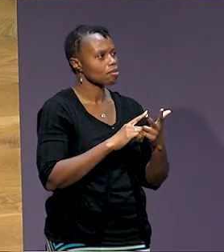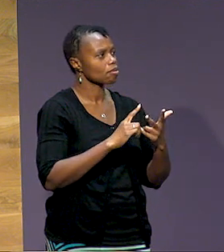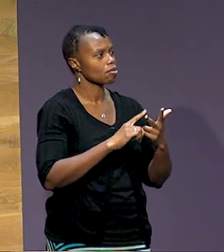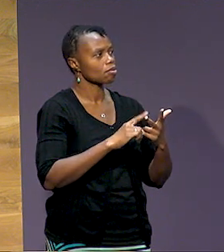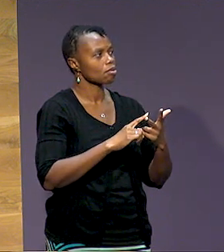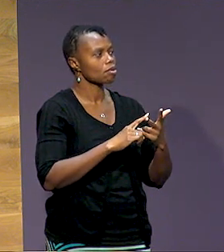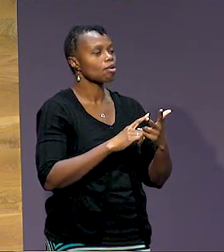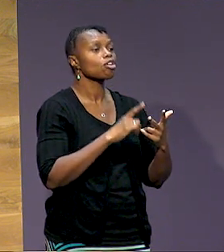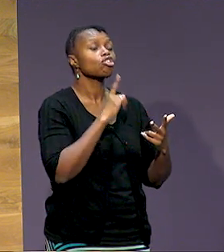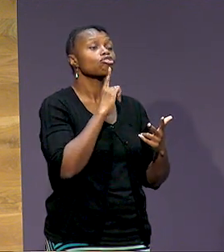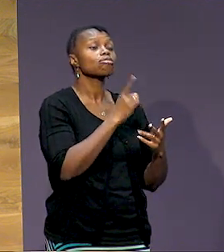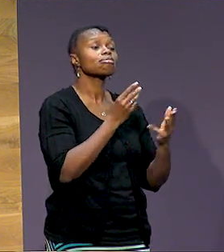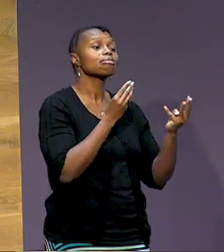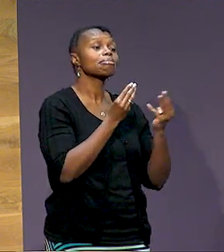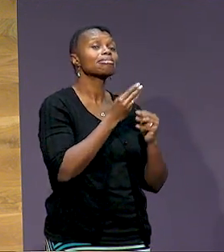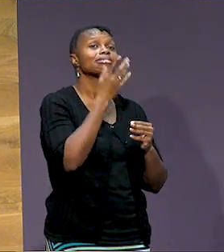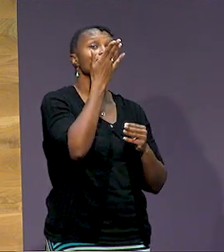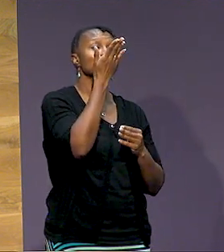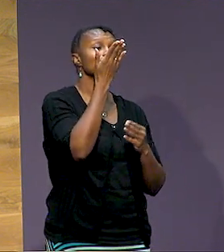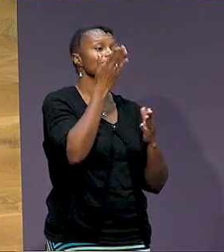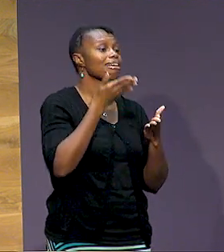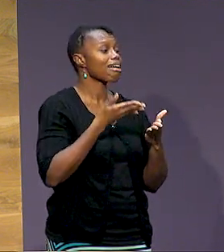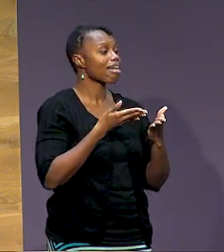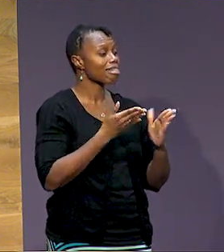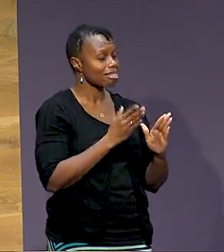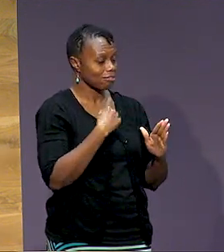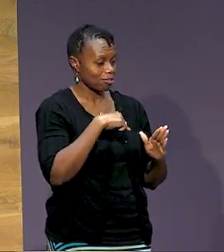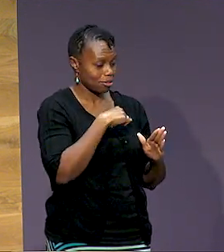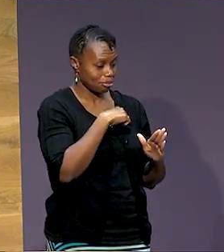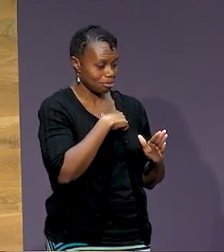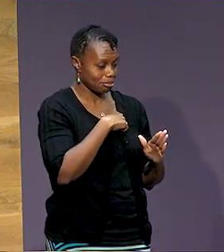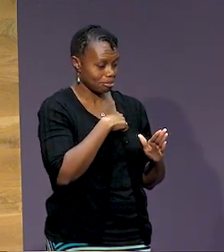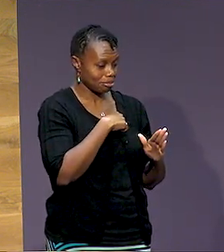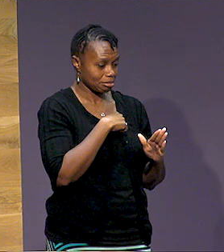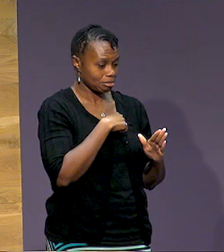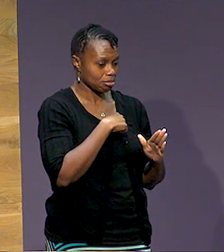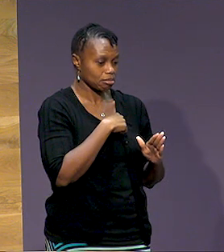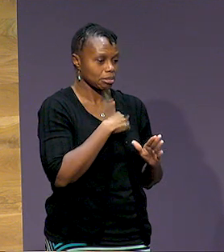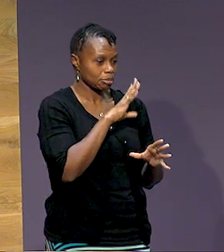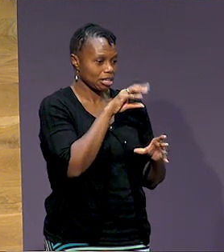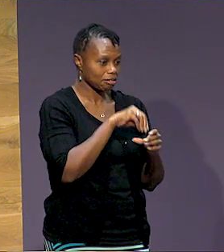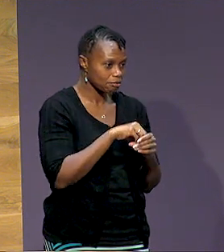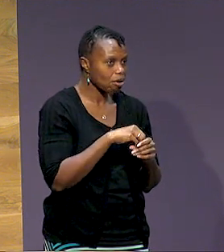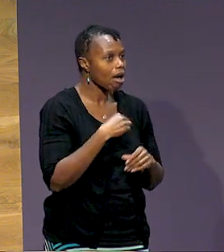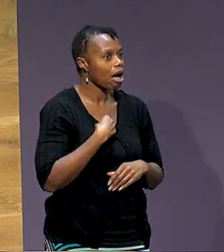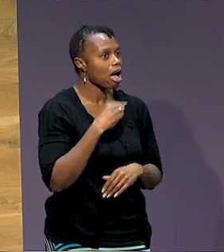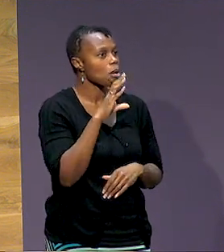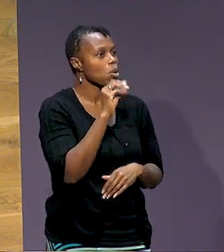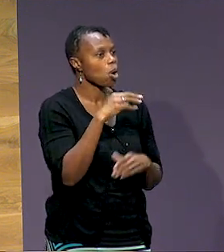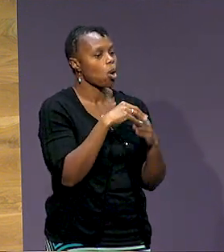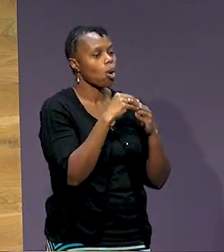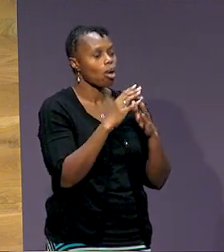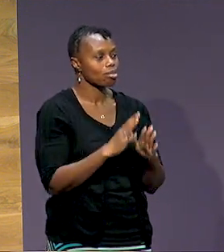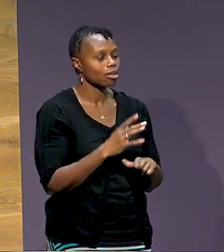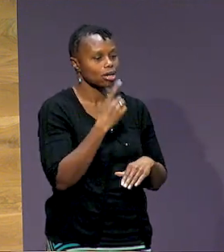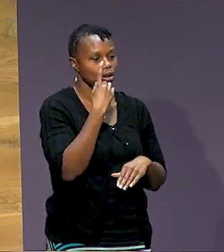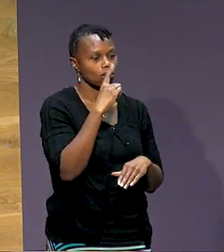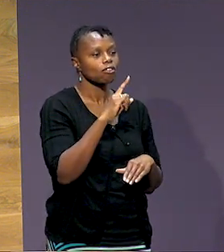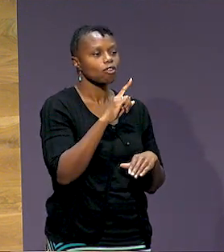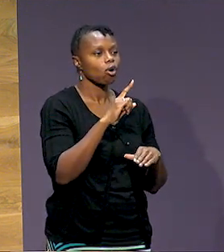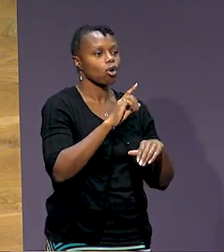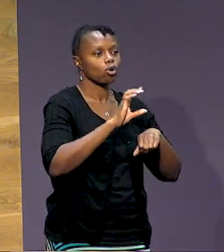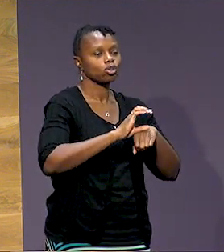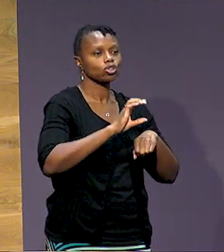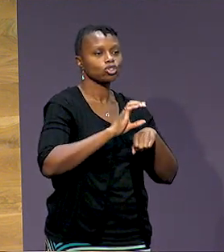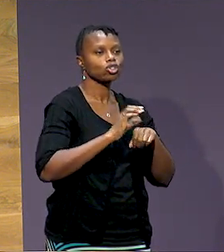that God has allowed me to lead for the past couple months, which I am a co-leader at Redeemer Bible Church for the